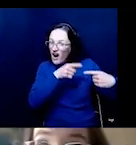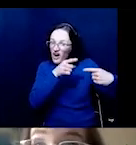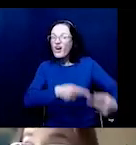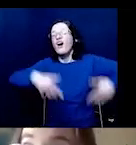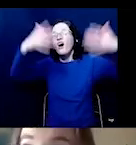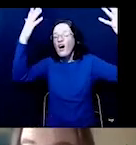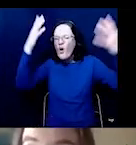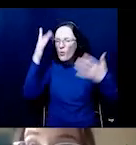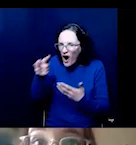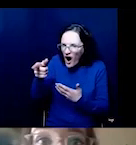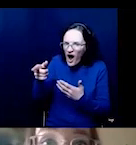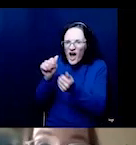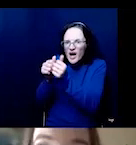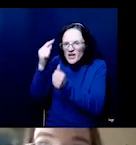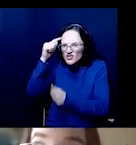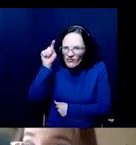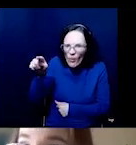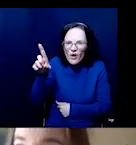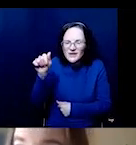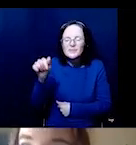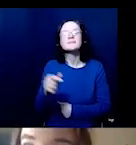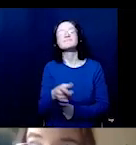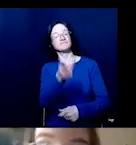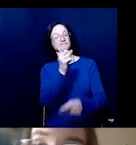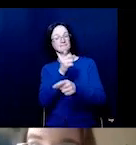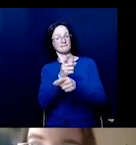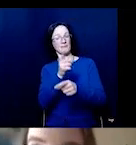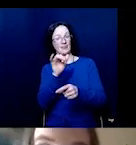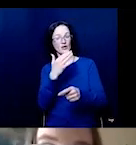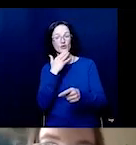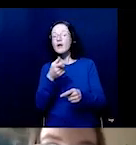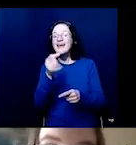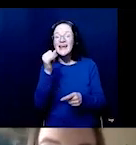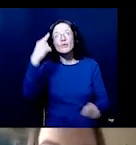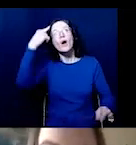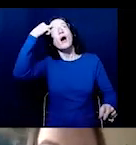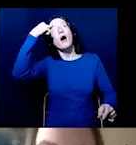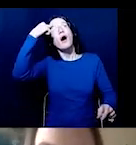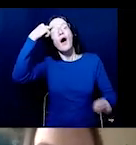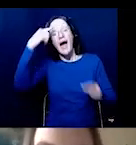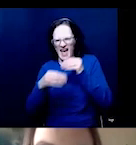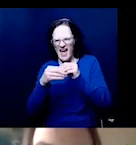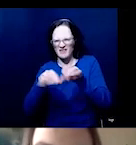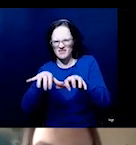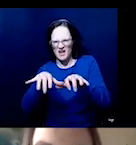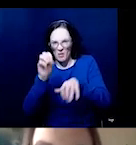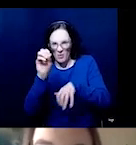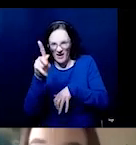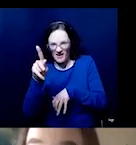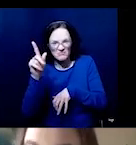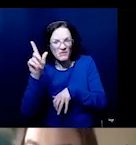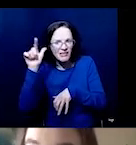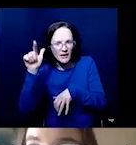Okay, I'm gonna move on, but if ever you want other assumptions, you could always write it down and I could read it later. Can't be held to the